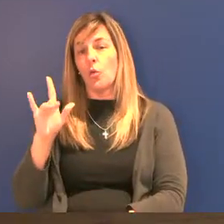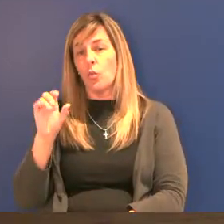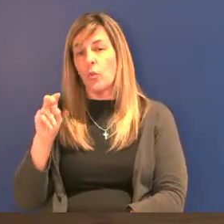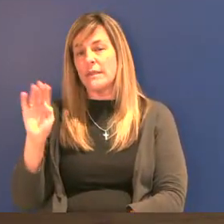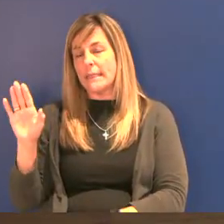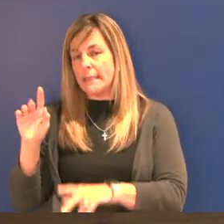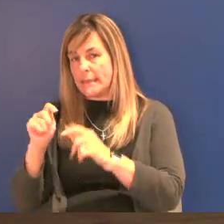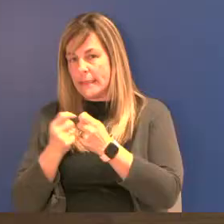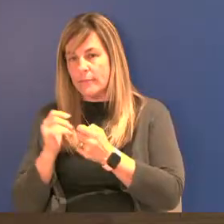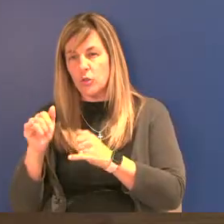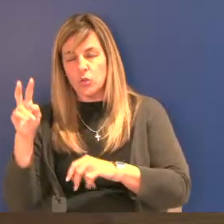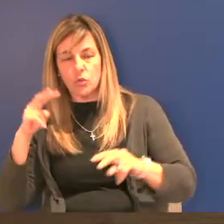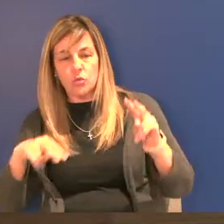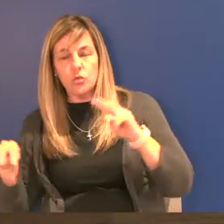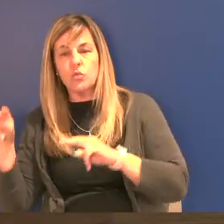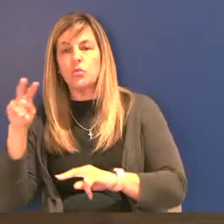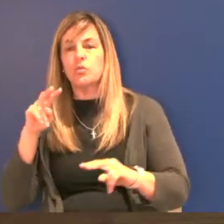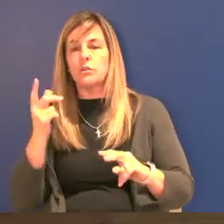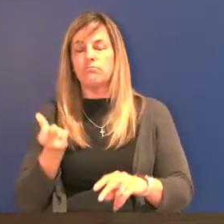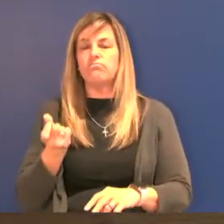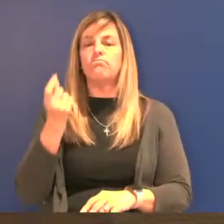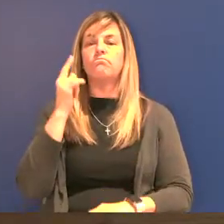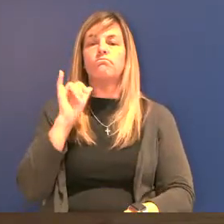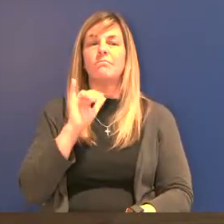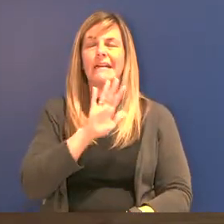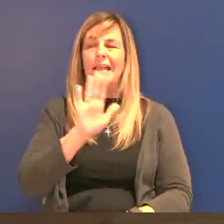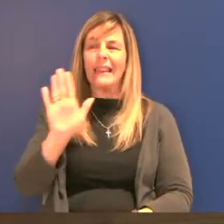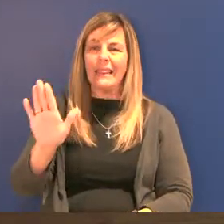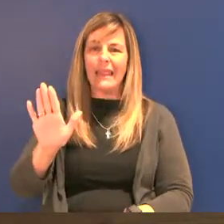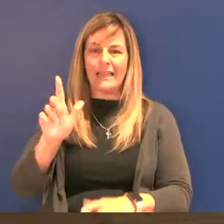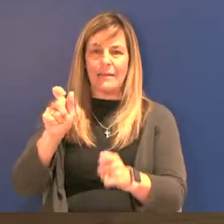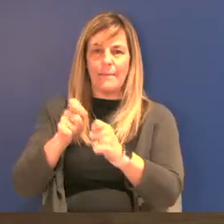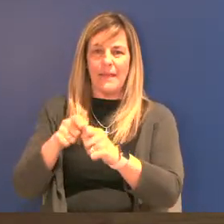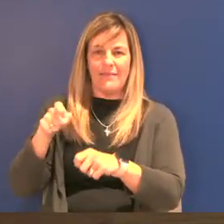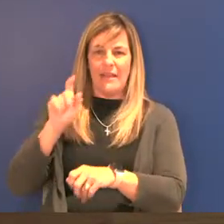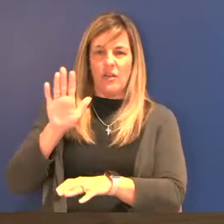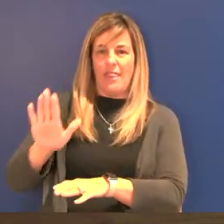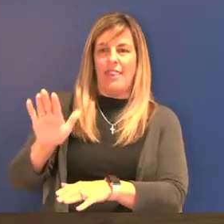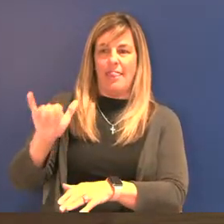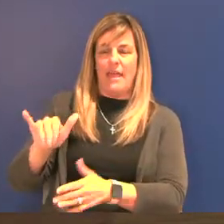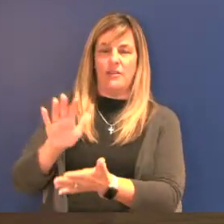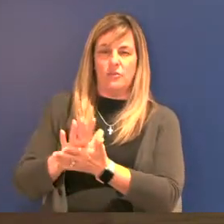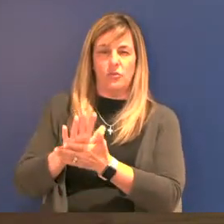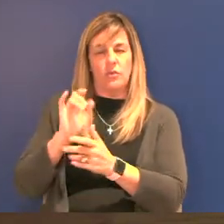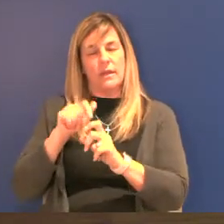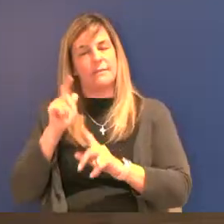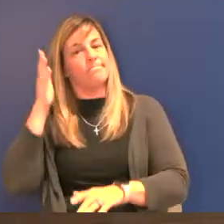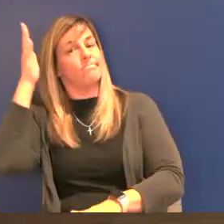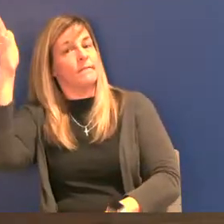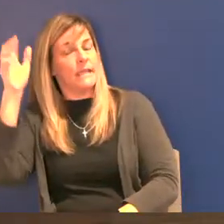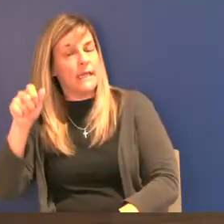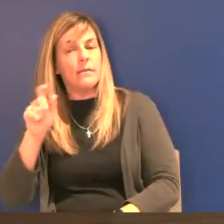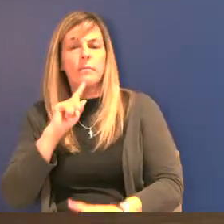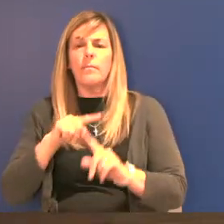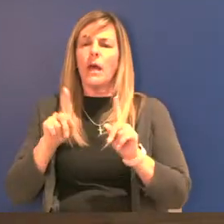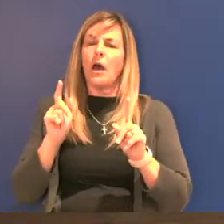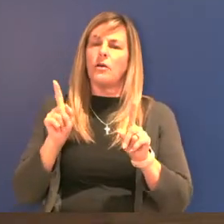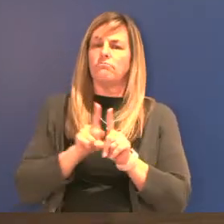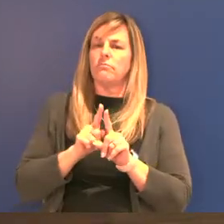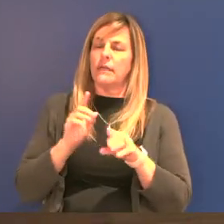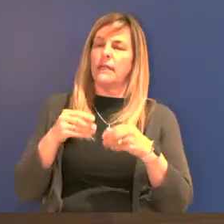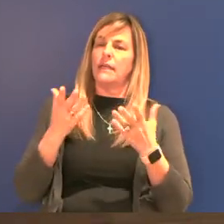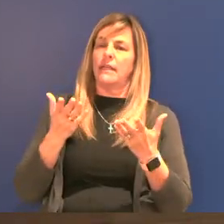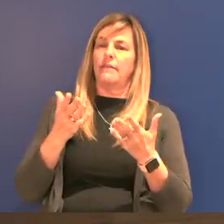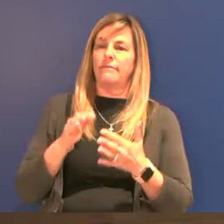team and really get an understanding of what the needs of that school are. So that's down the road, but it does give an opportunity to have